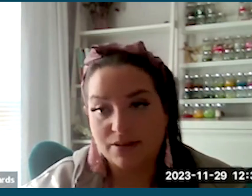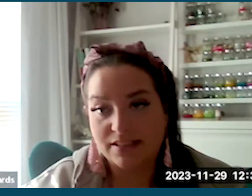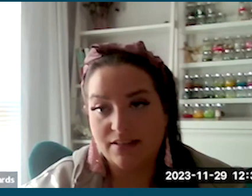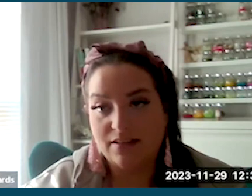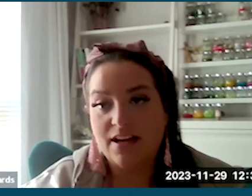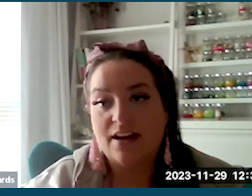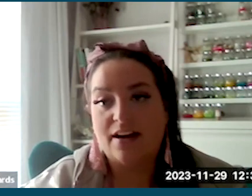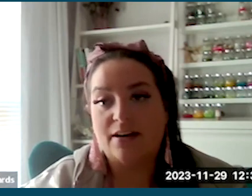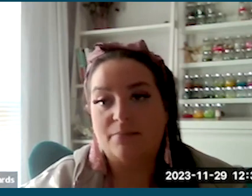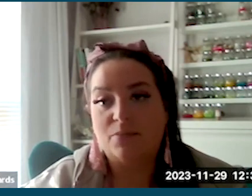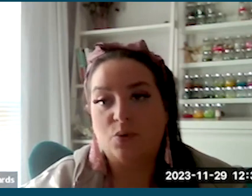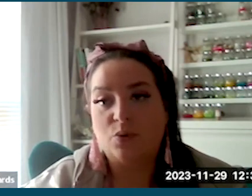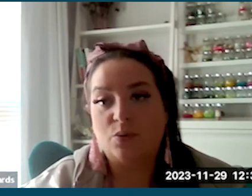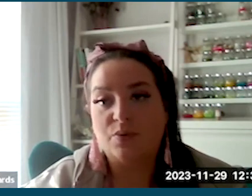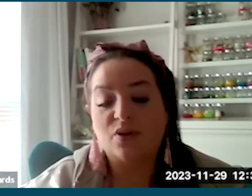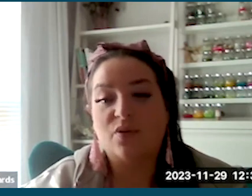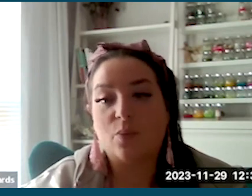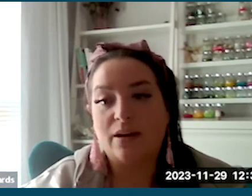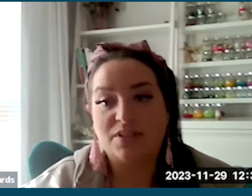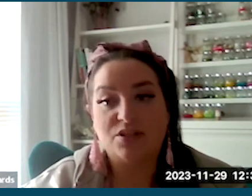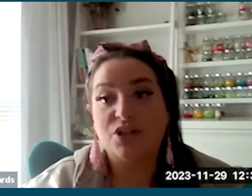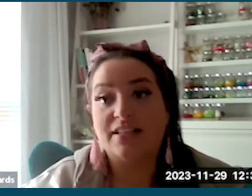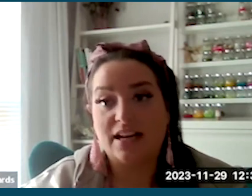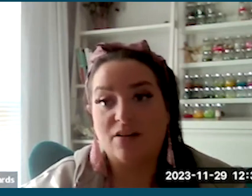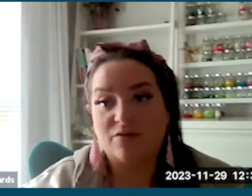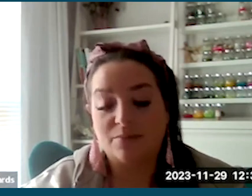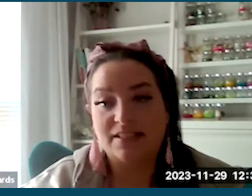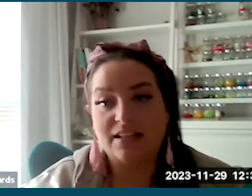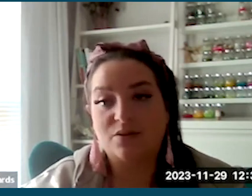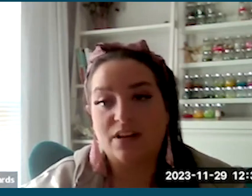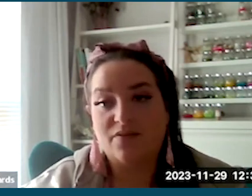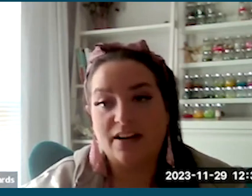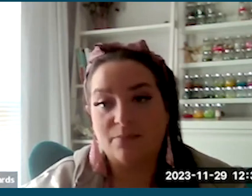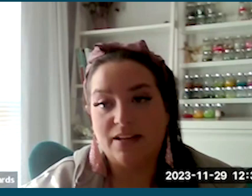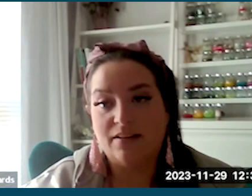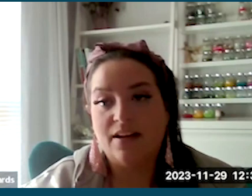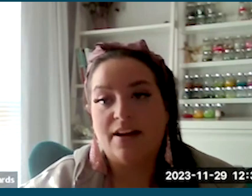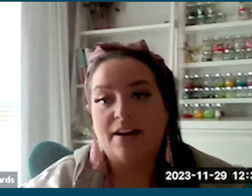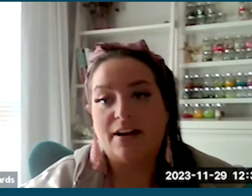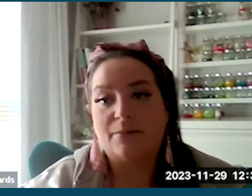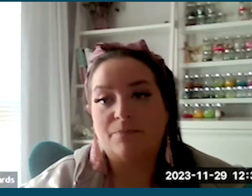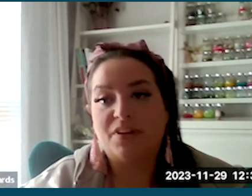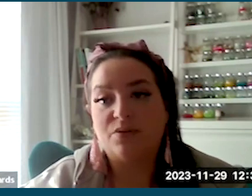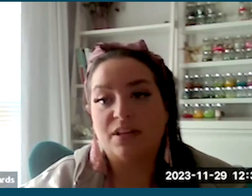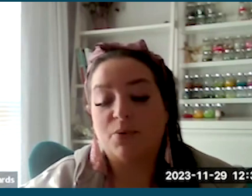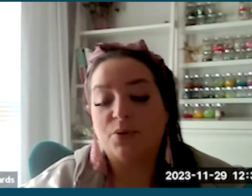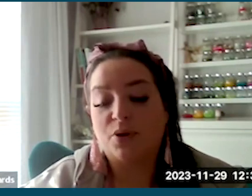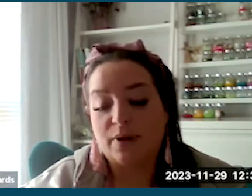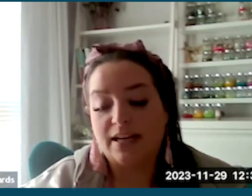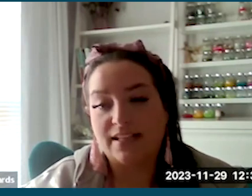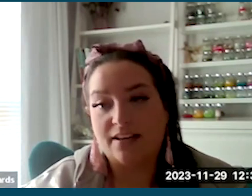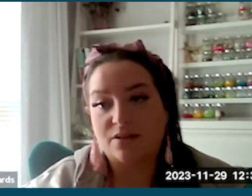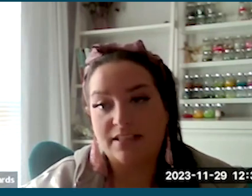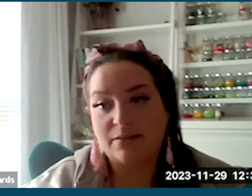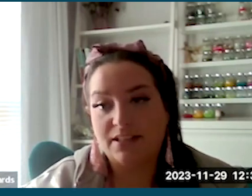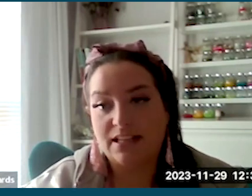autistic person who was overwhelmed and shut down from the sensory environment, using both her